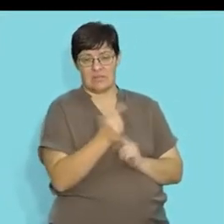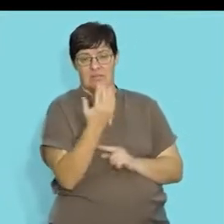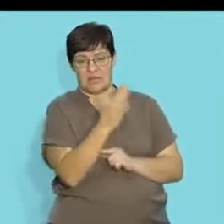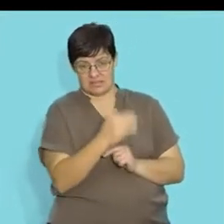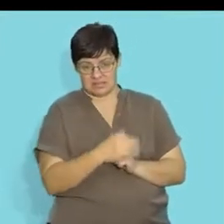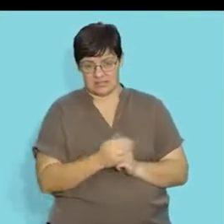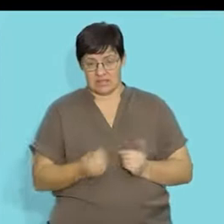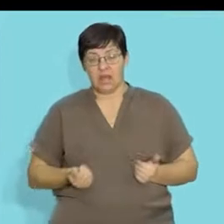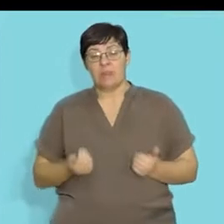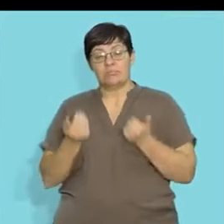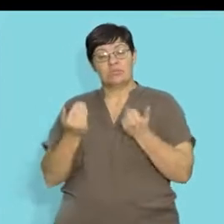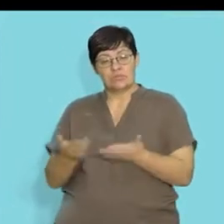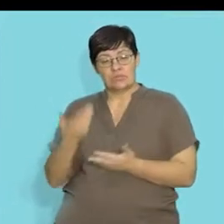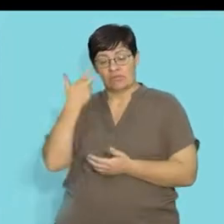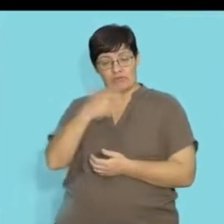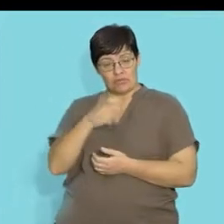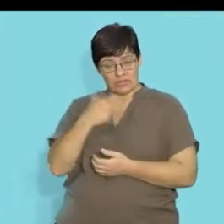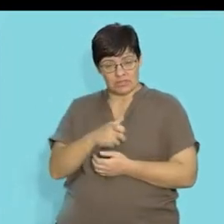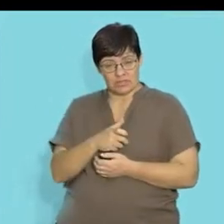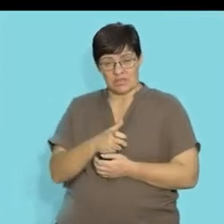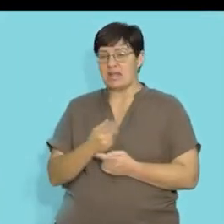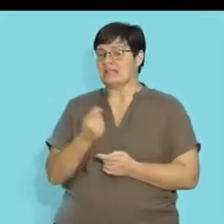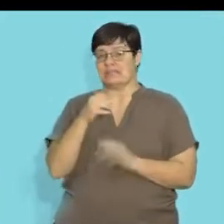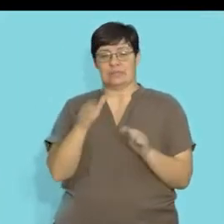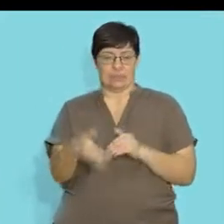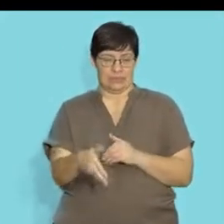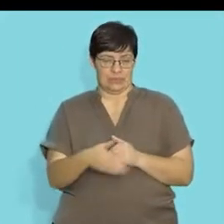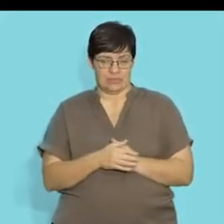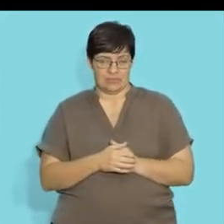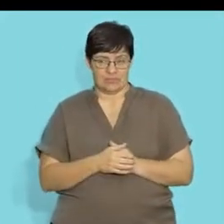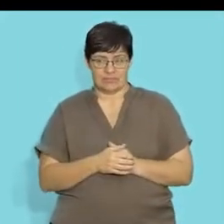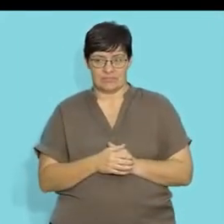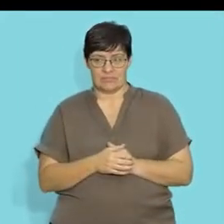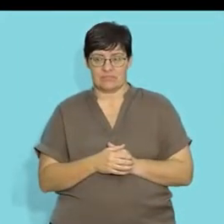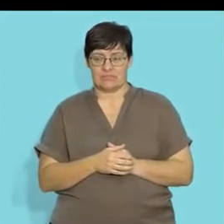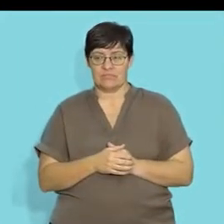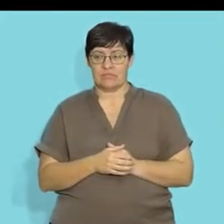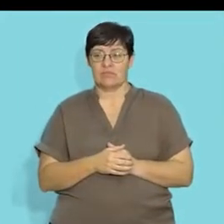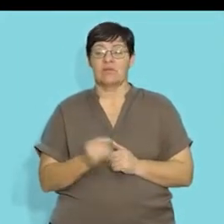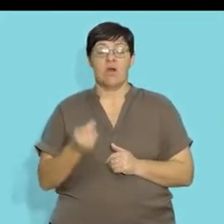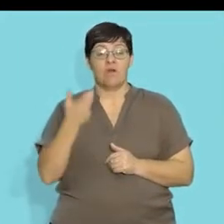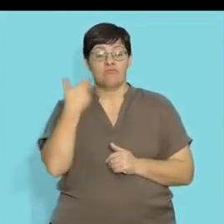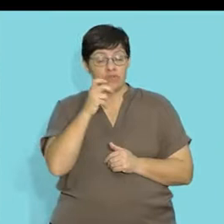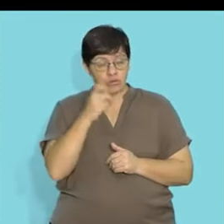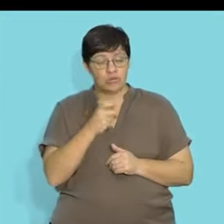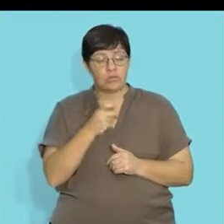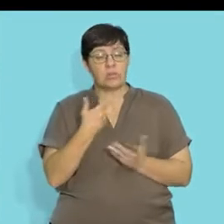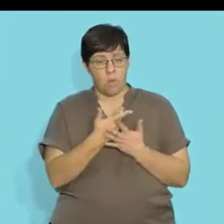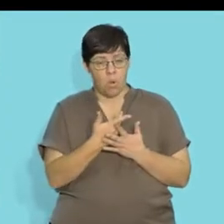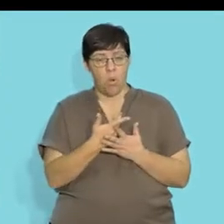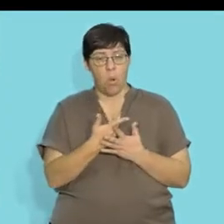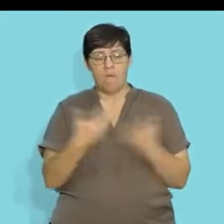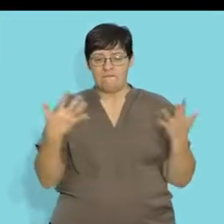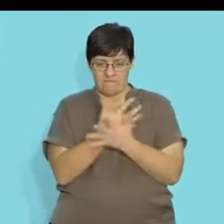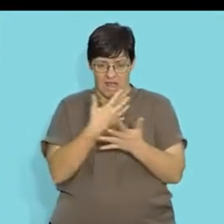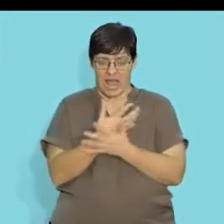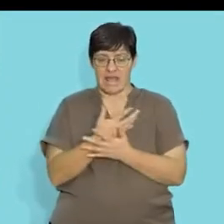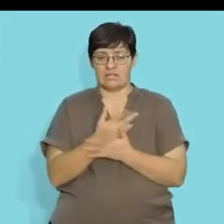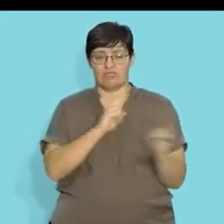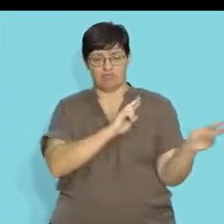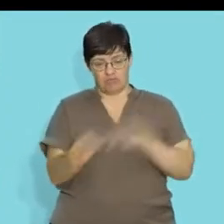this plant, producing a fruit which has no seeds. The ripening of fruit also is stimulated